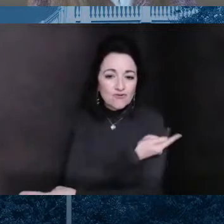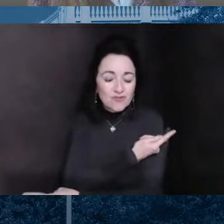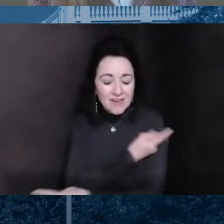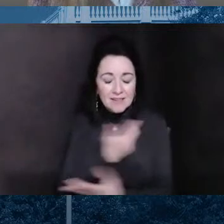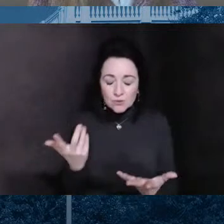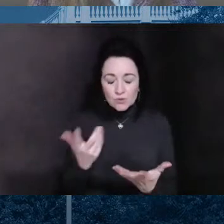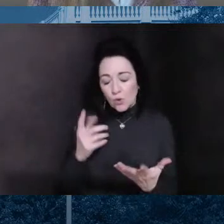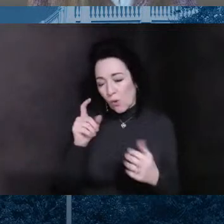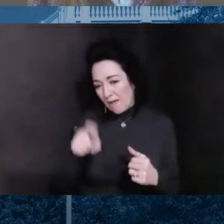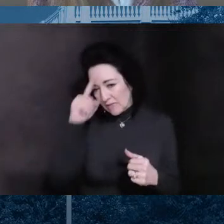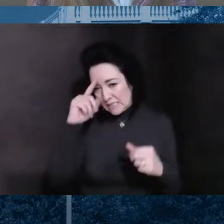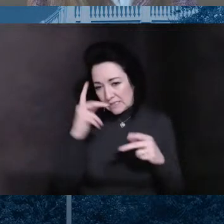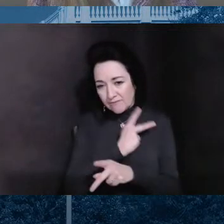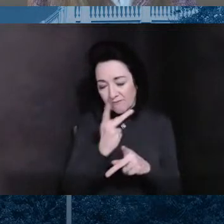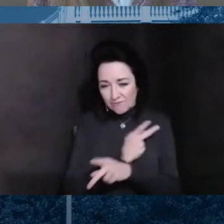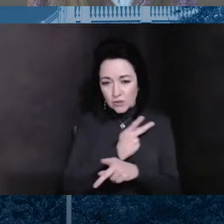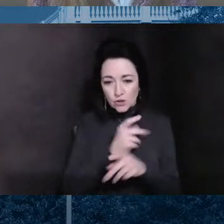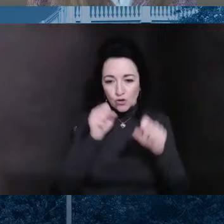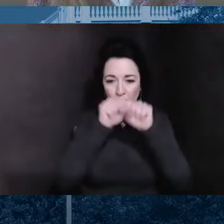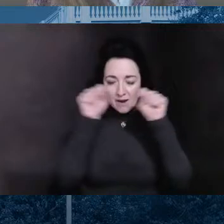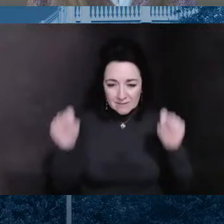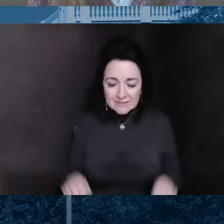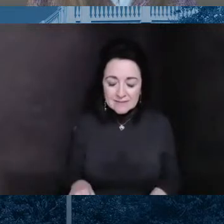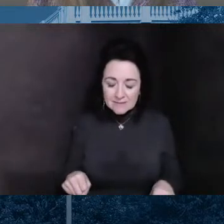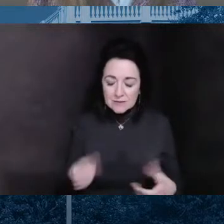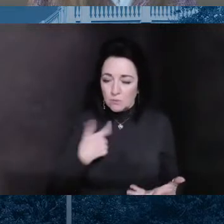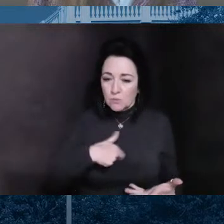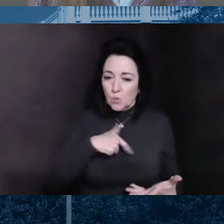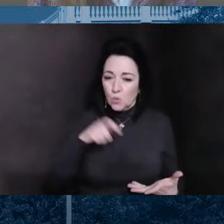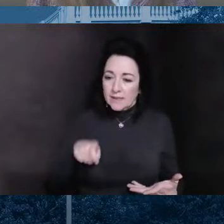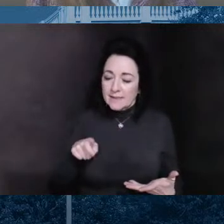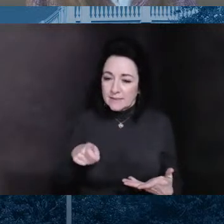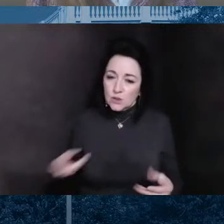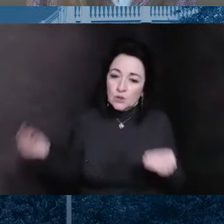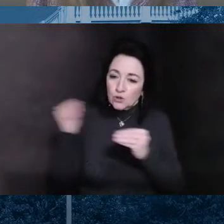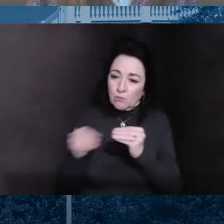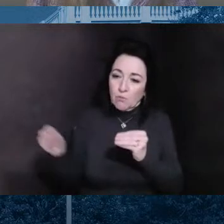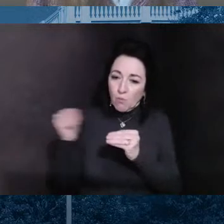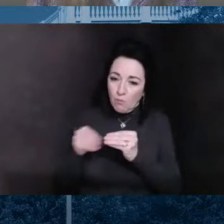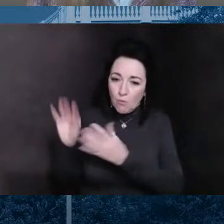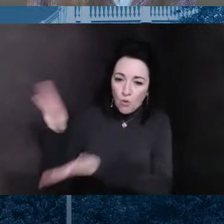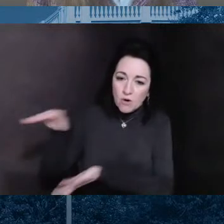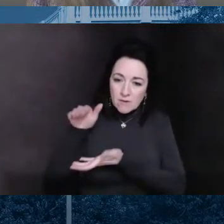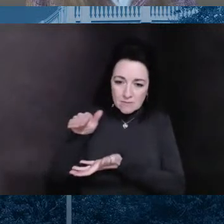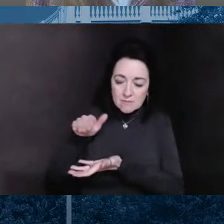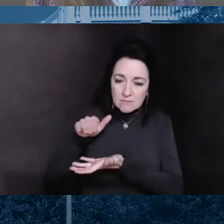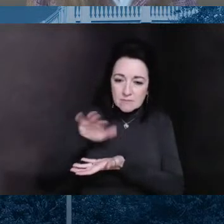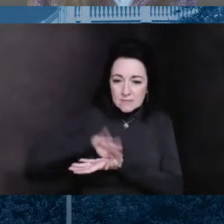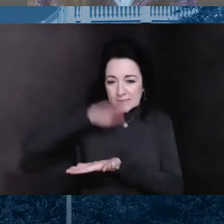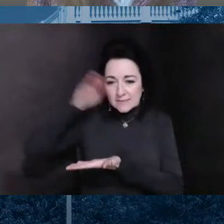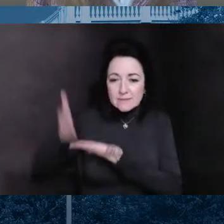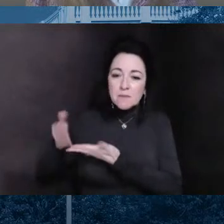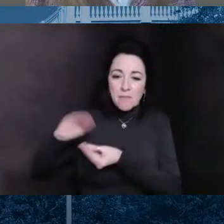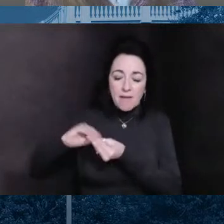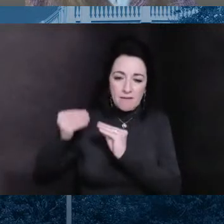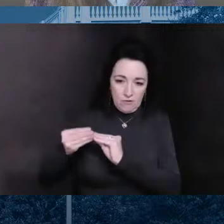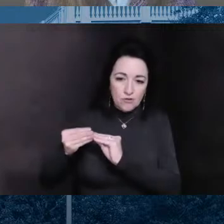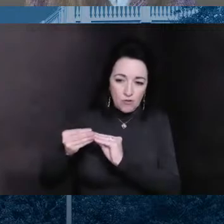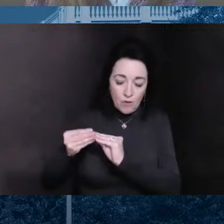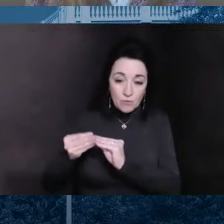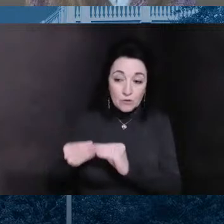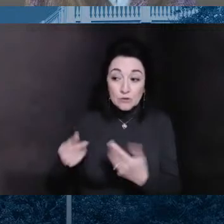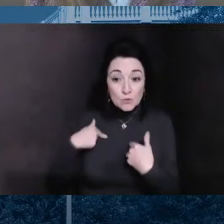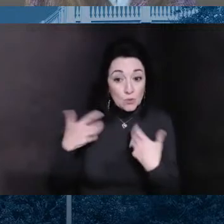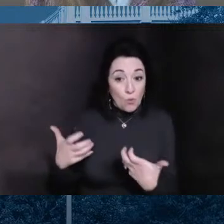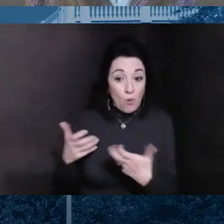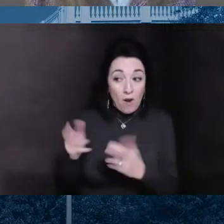it. And so we need to expand supply. We need to get to Johnson & Johnson with 1 dose in order to use our